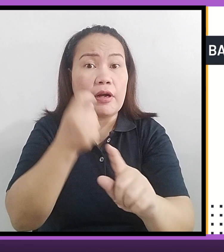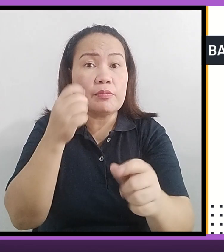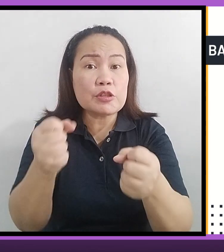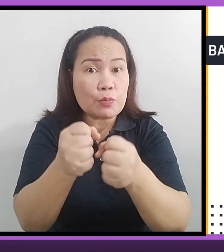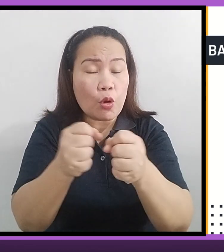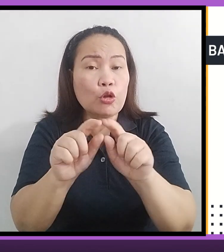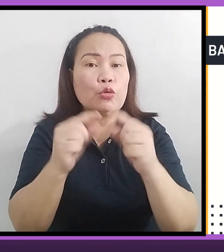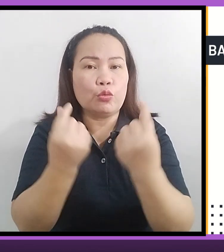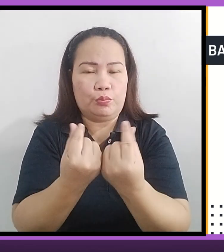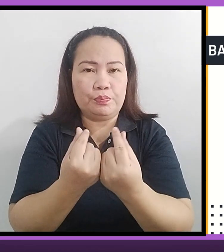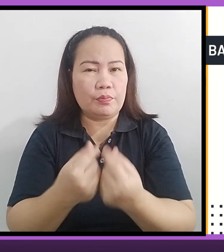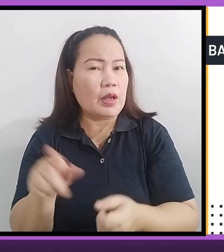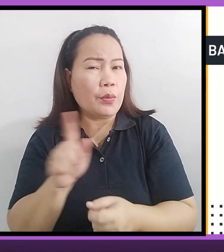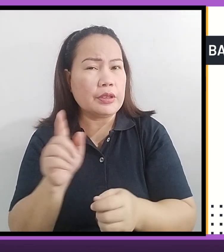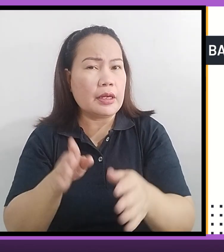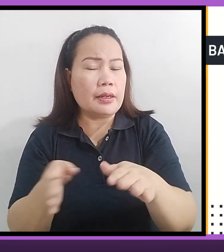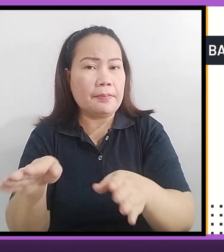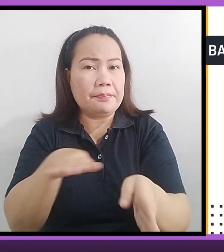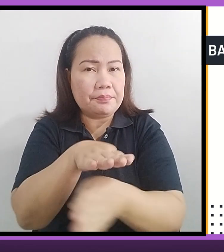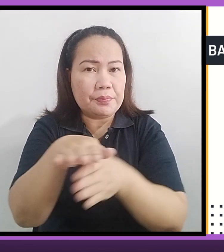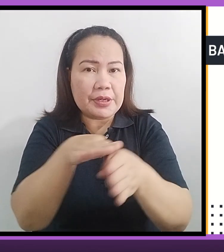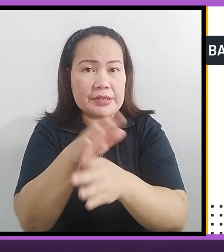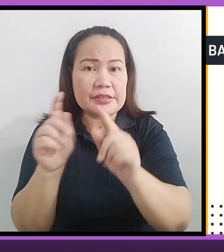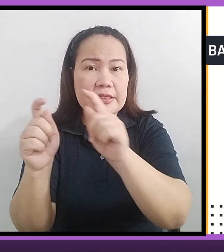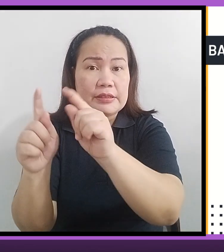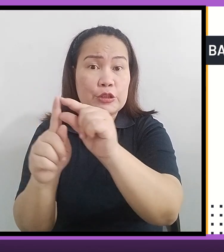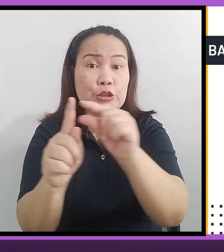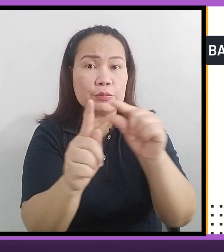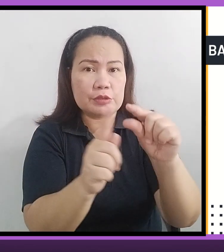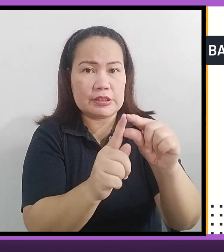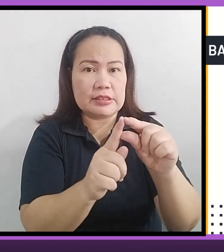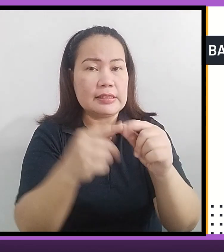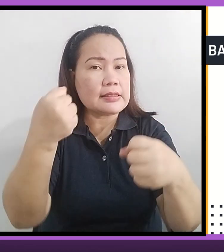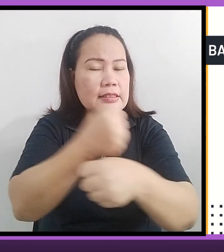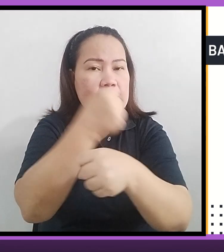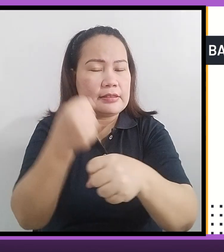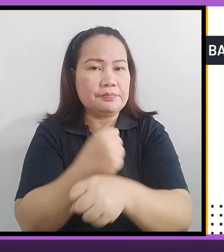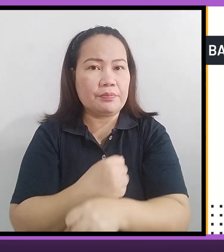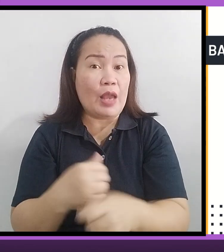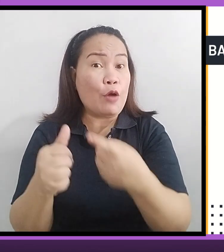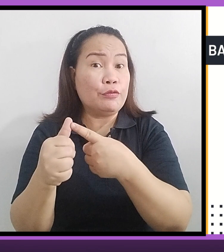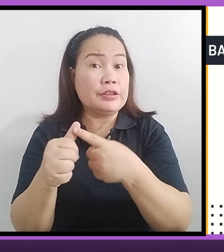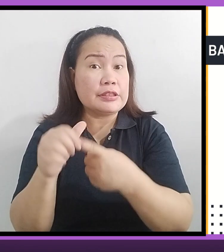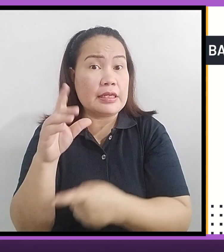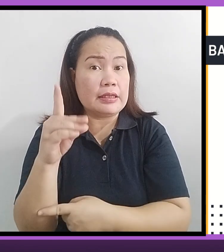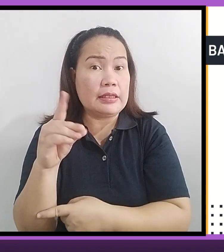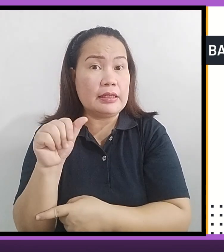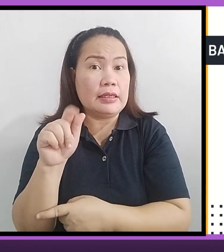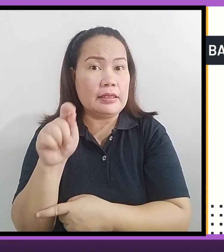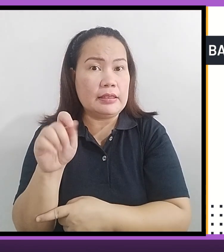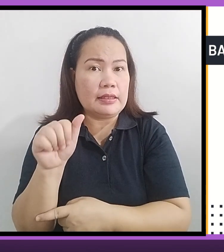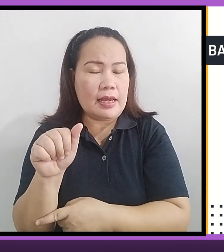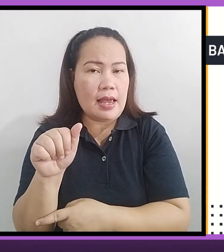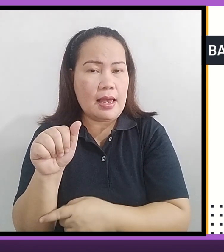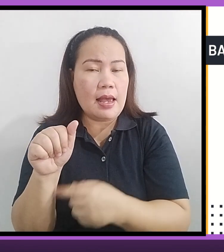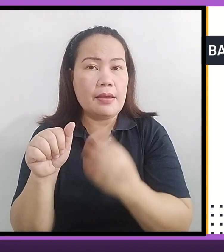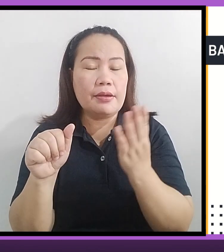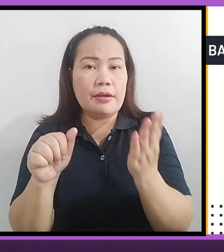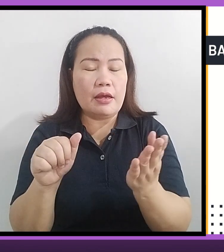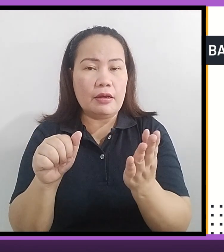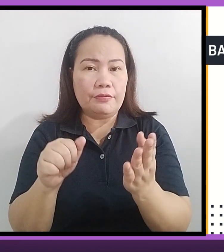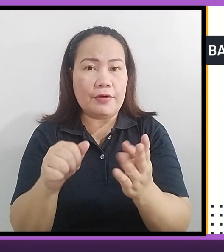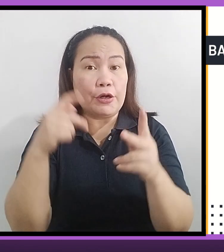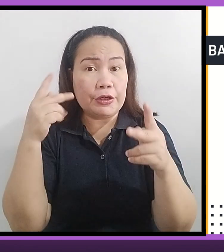What are those basic terms in statistics? So first, we have the data. So data are the values that